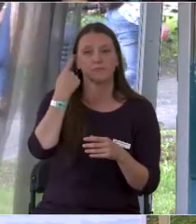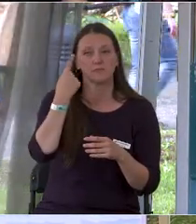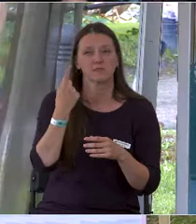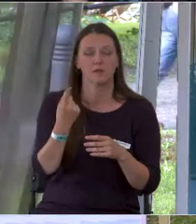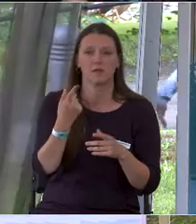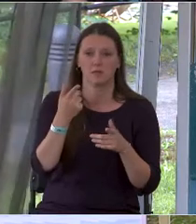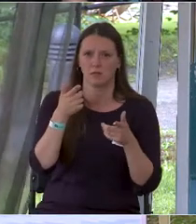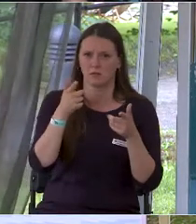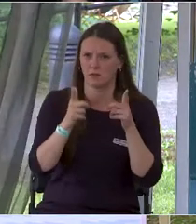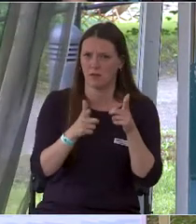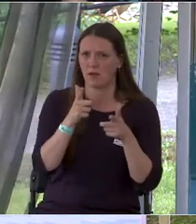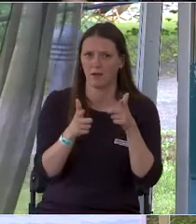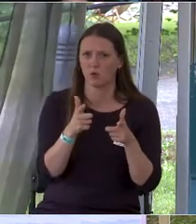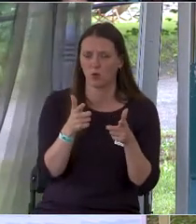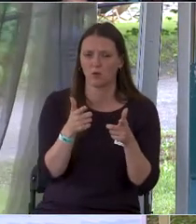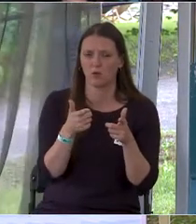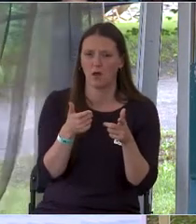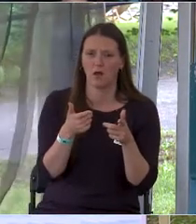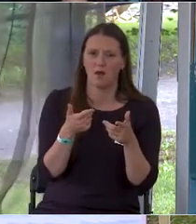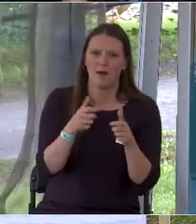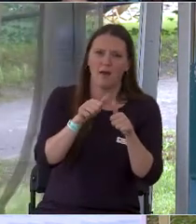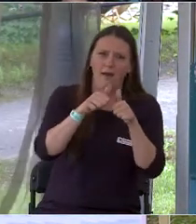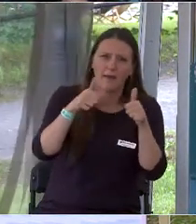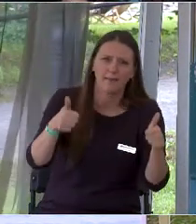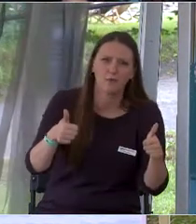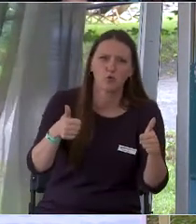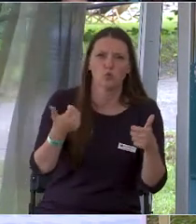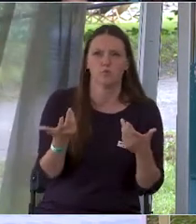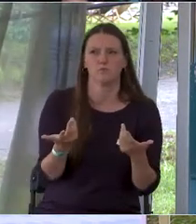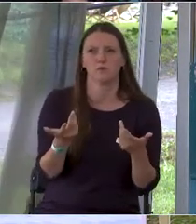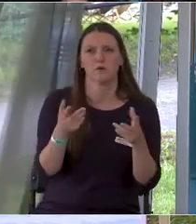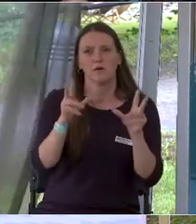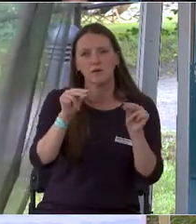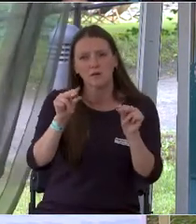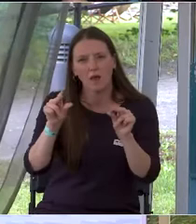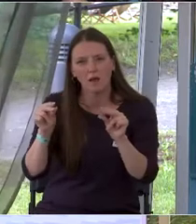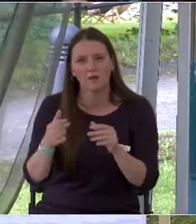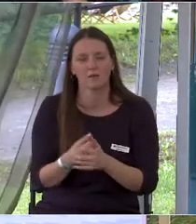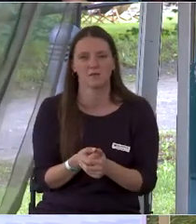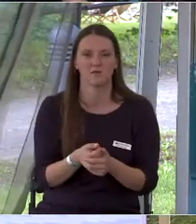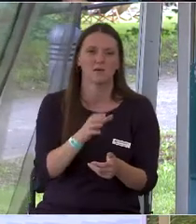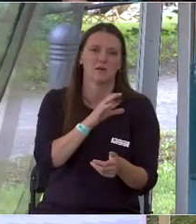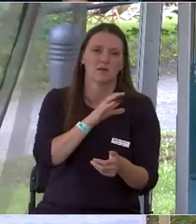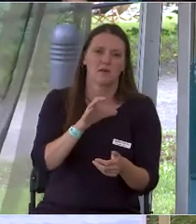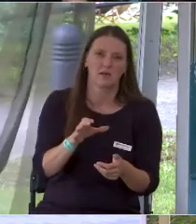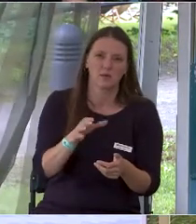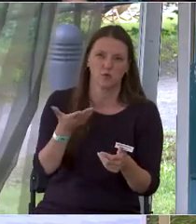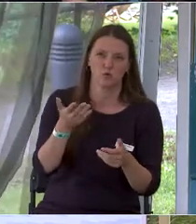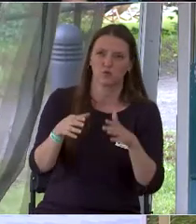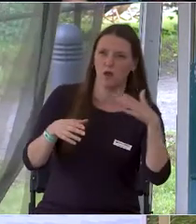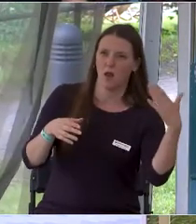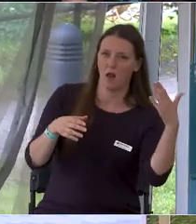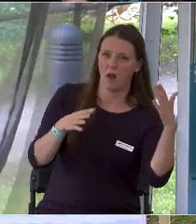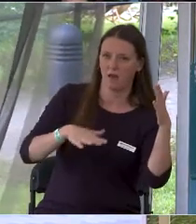honestly, most of the successes and happiness and welfare of the Western liberal democracy is based